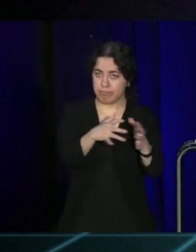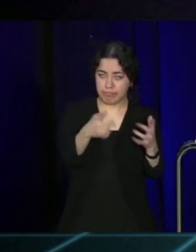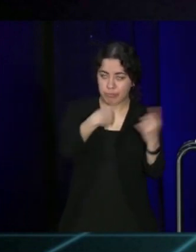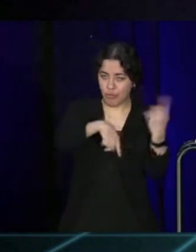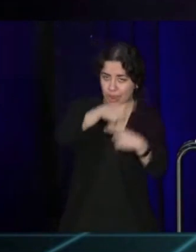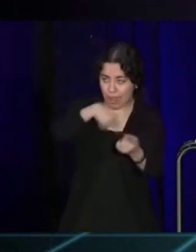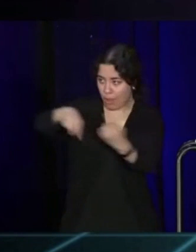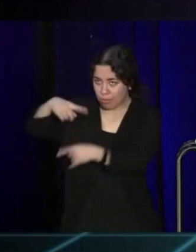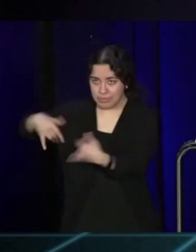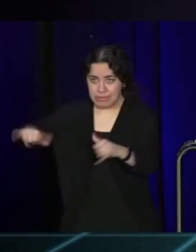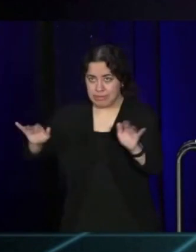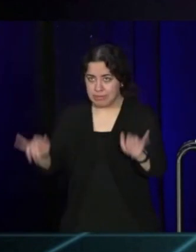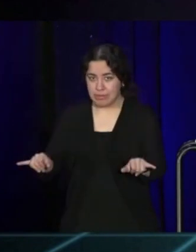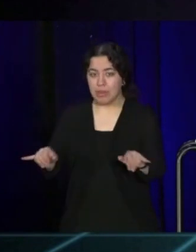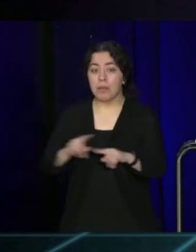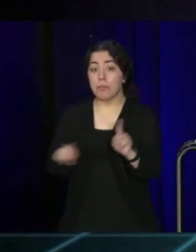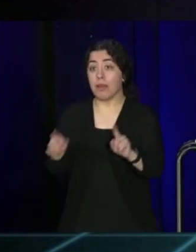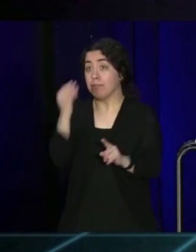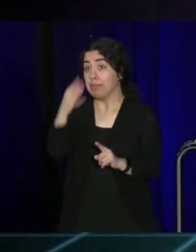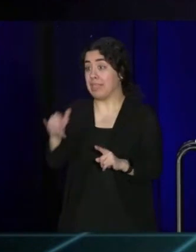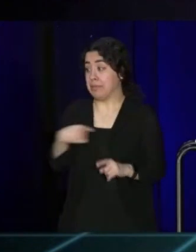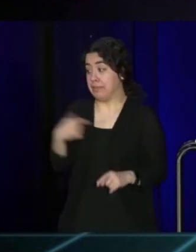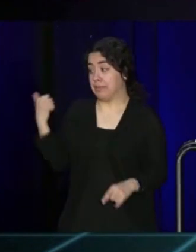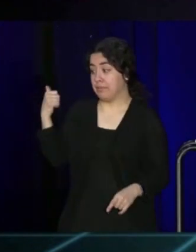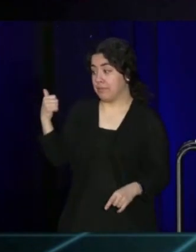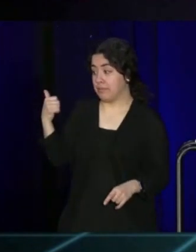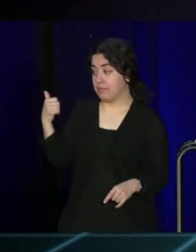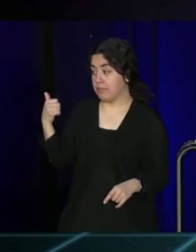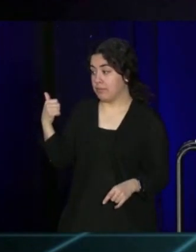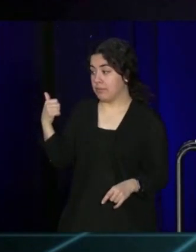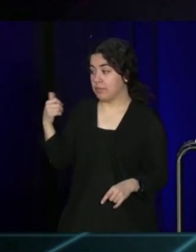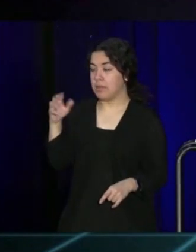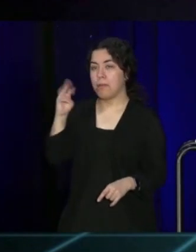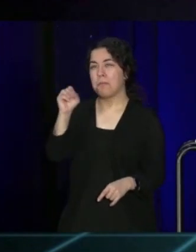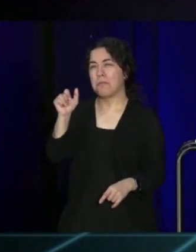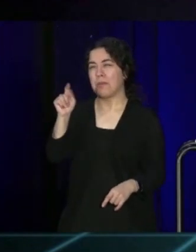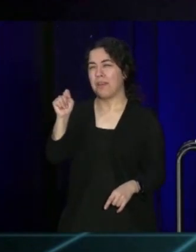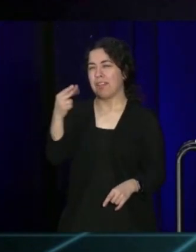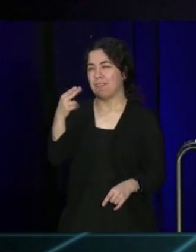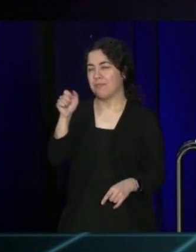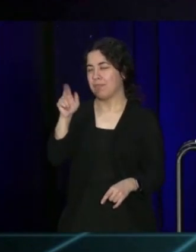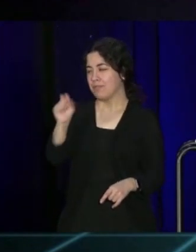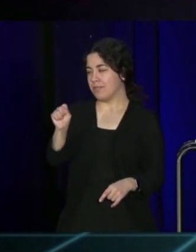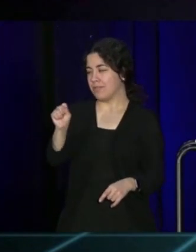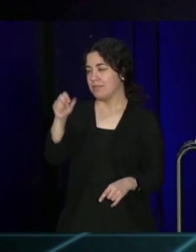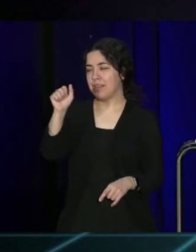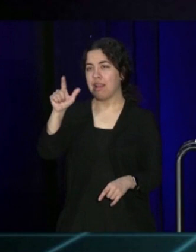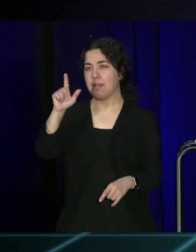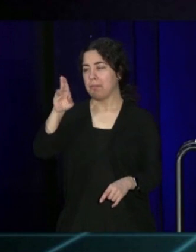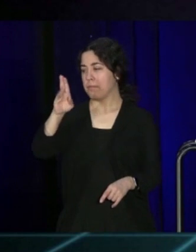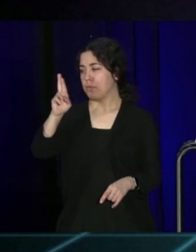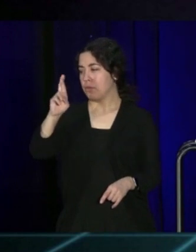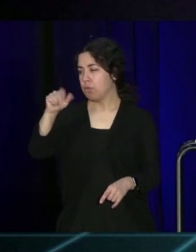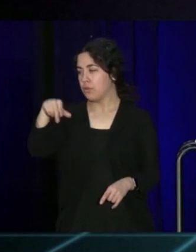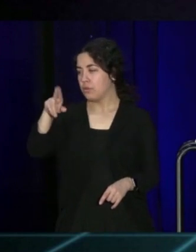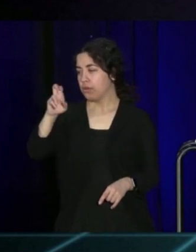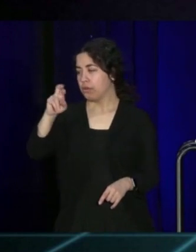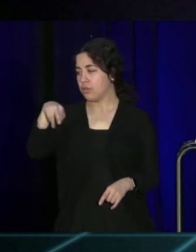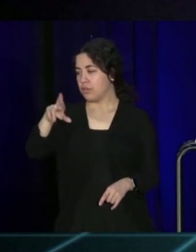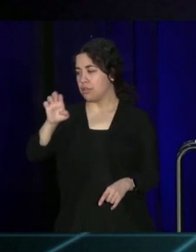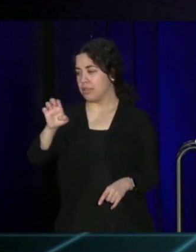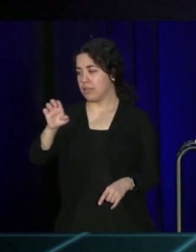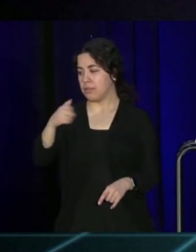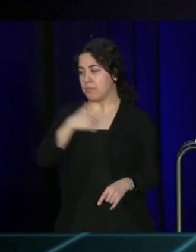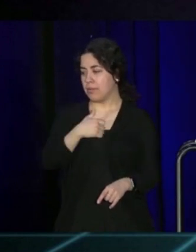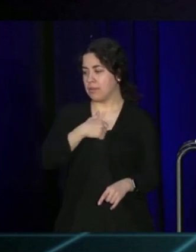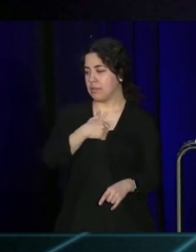yeah, by the way, this is me. I'm Matheus Albuquerque. You can find me everywhere as Y Combinator. I'm a senior software engineer at Medallia. I'm a